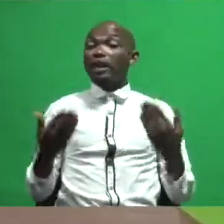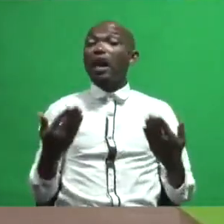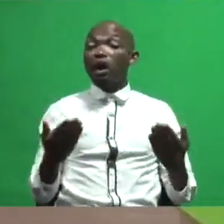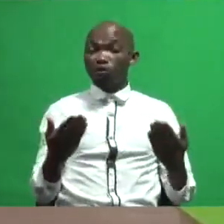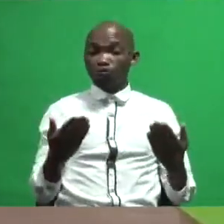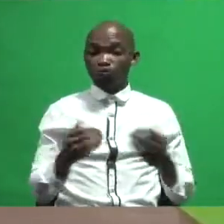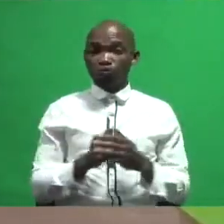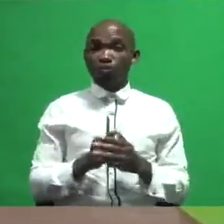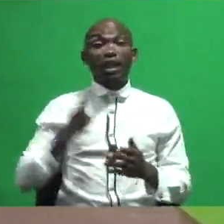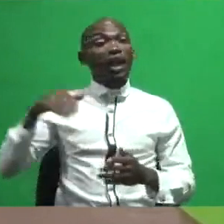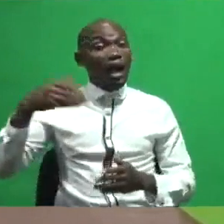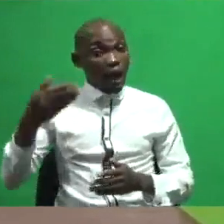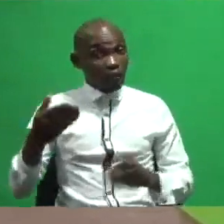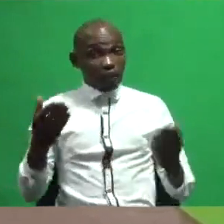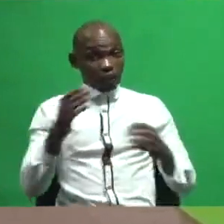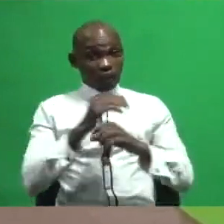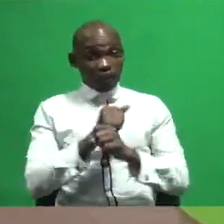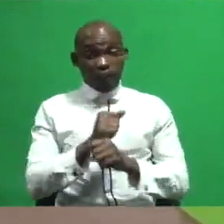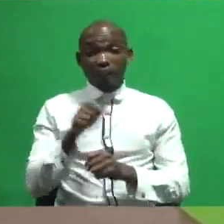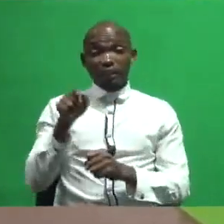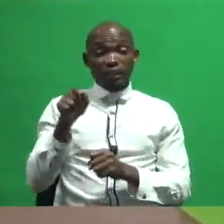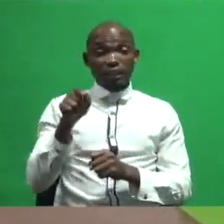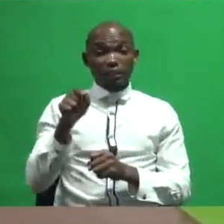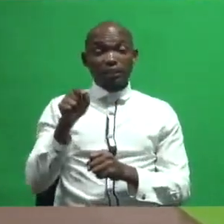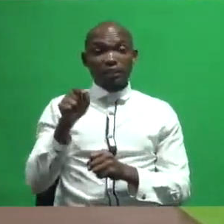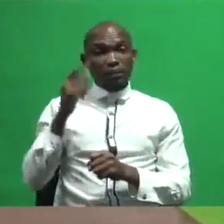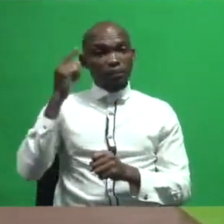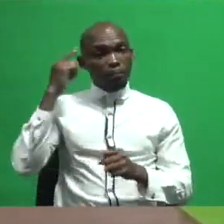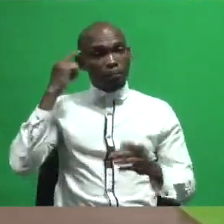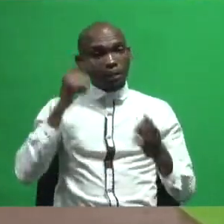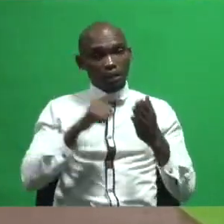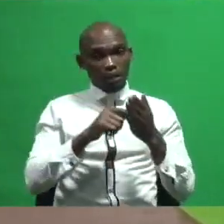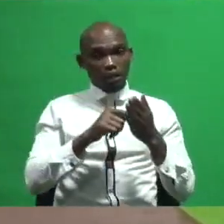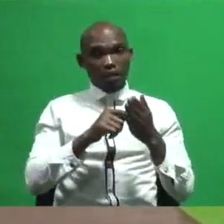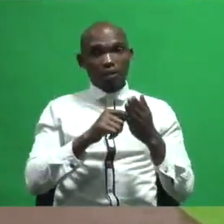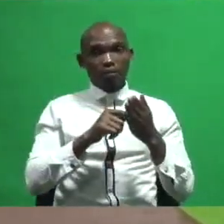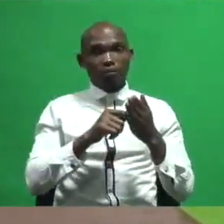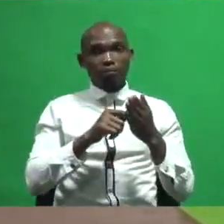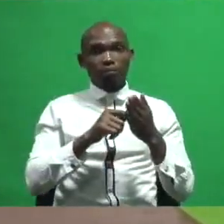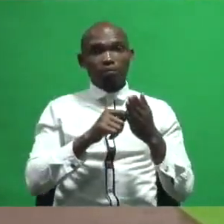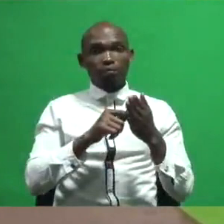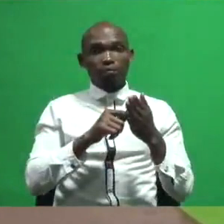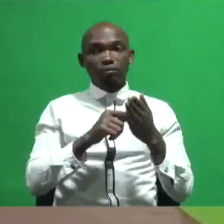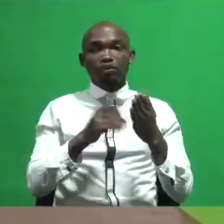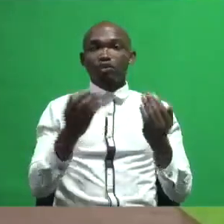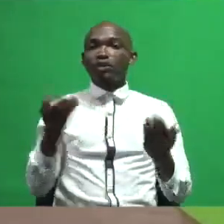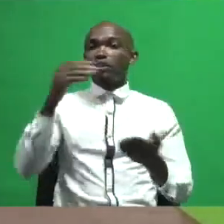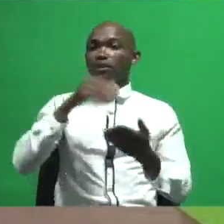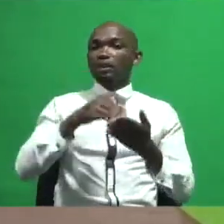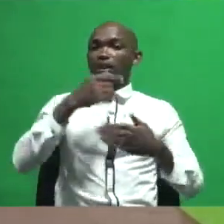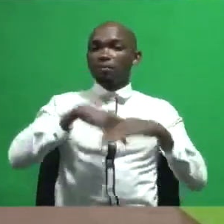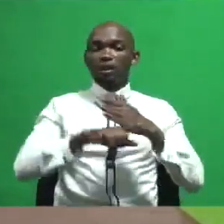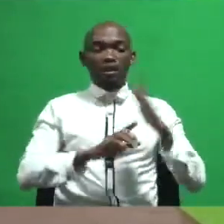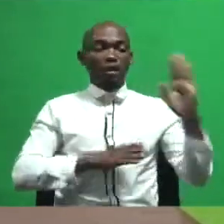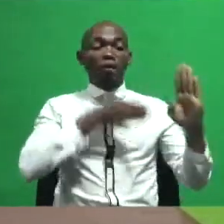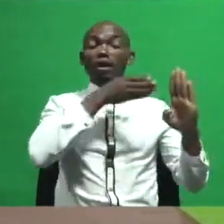students, now, after getting the concept about isomers, so now let us come